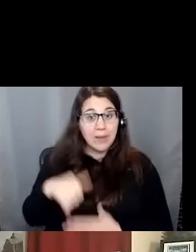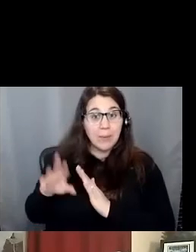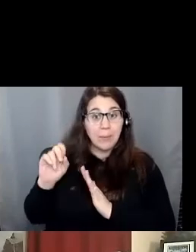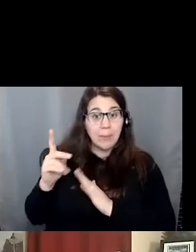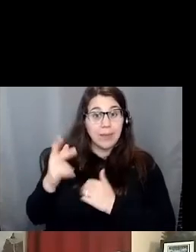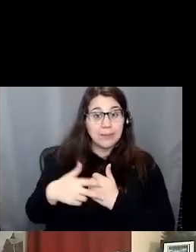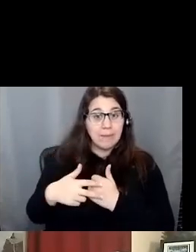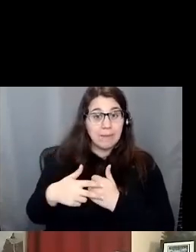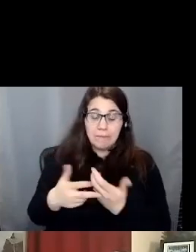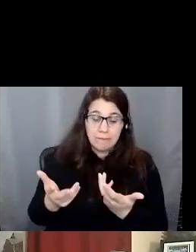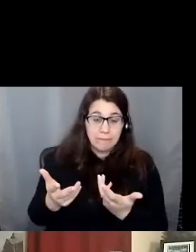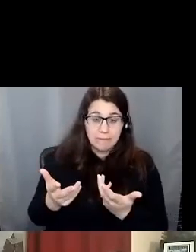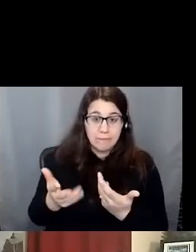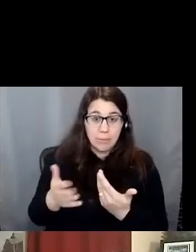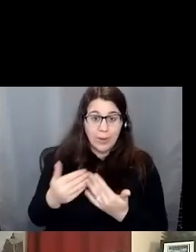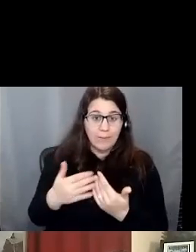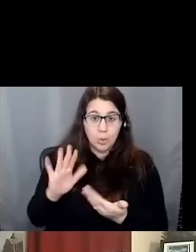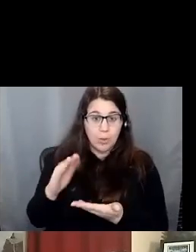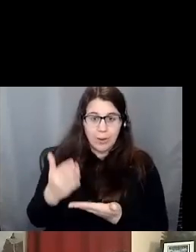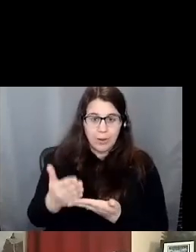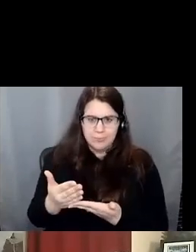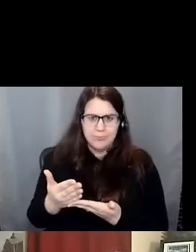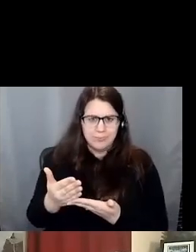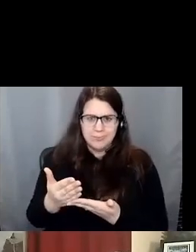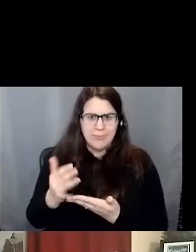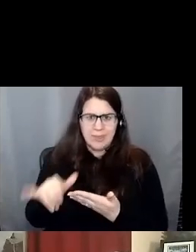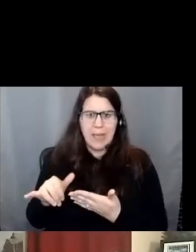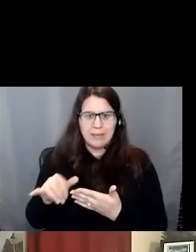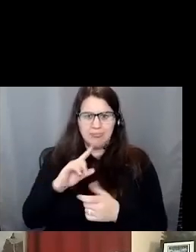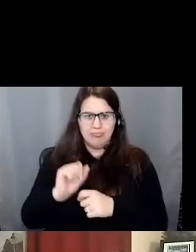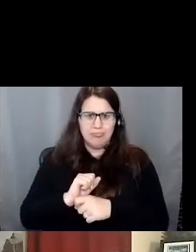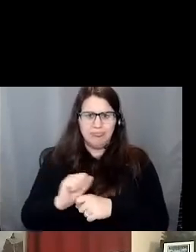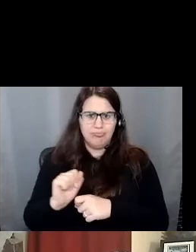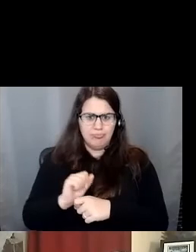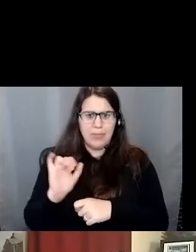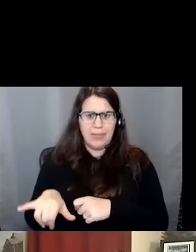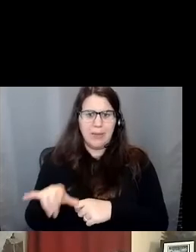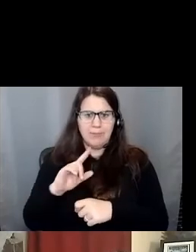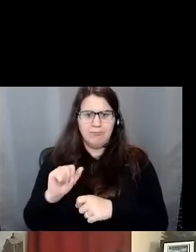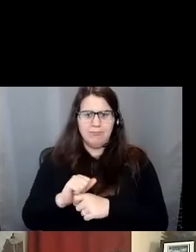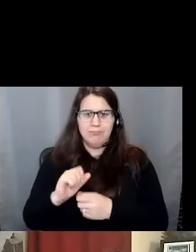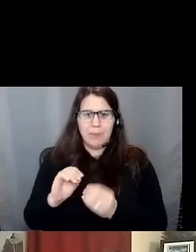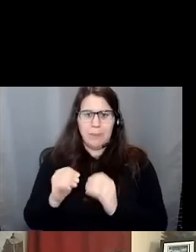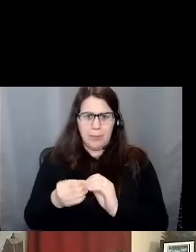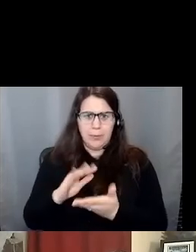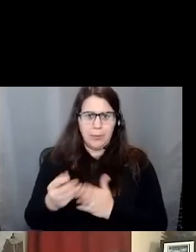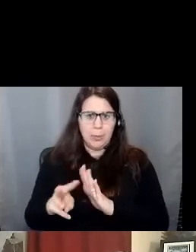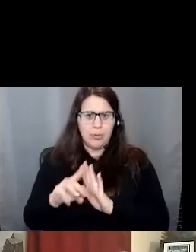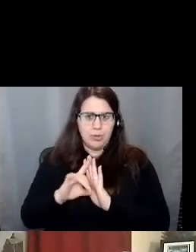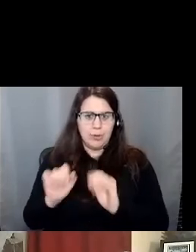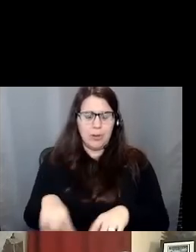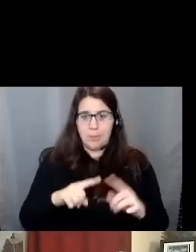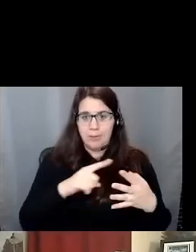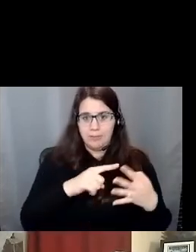available balance is, if you said withdrawal funds, that's pretty much assured the number that you're going to be able to withdraw out. But